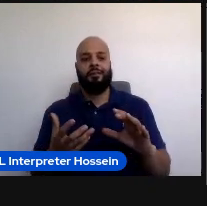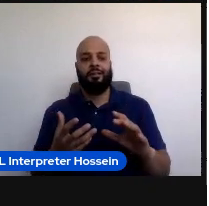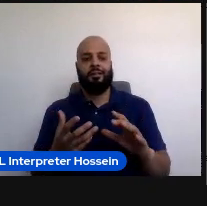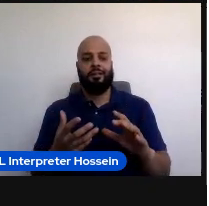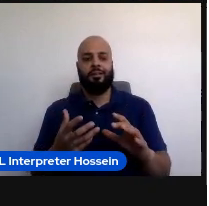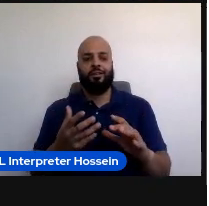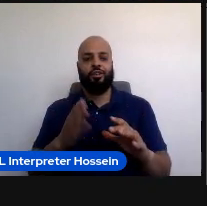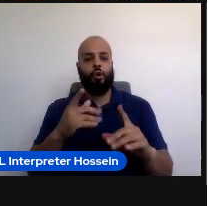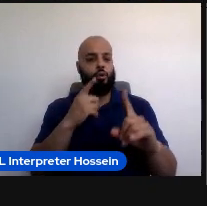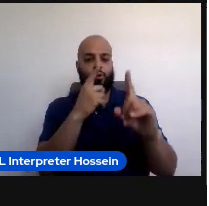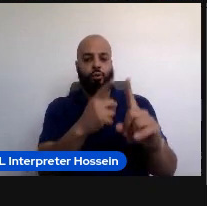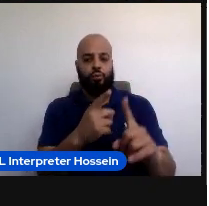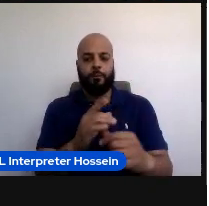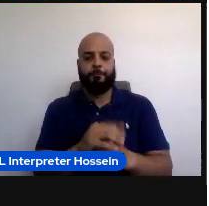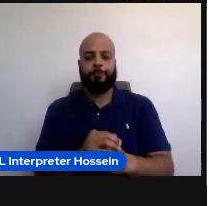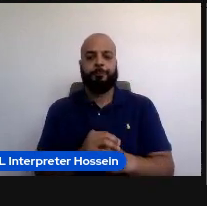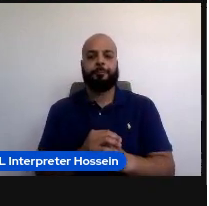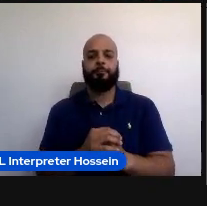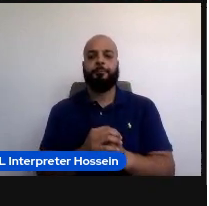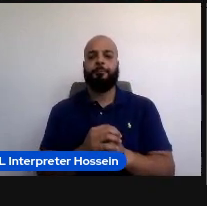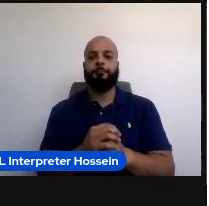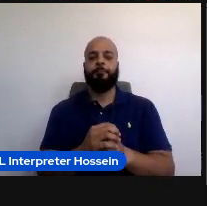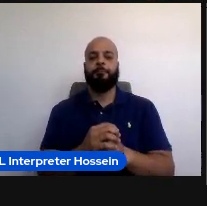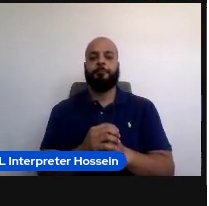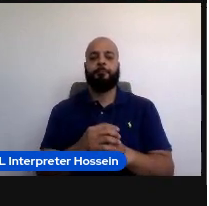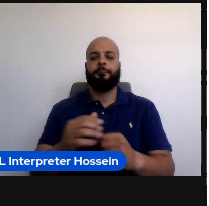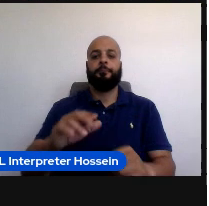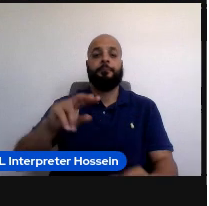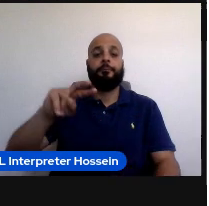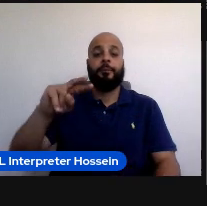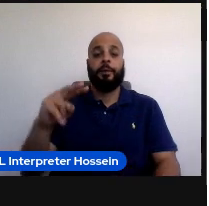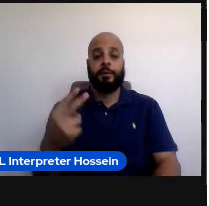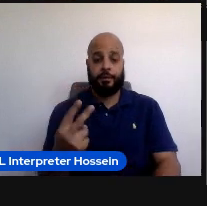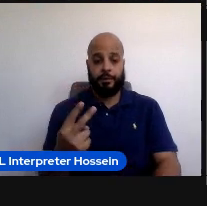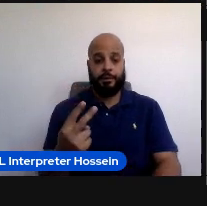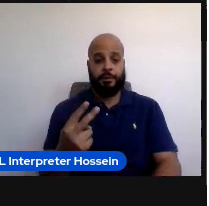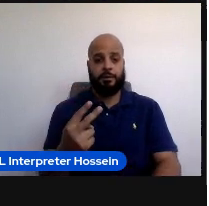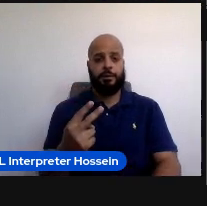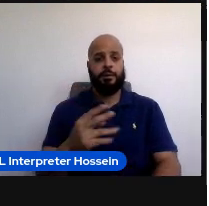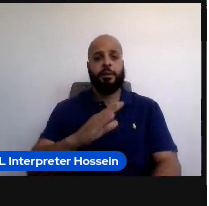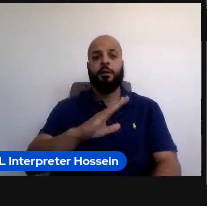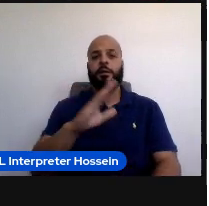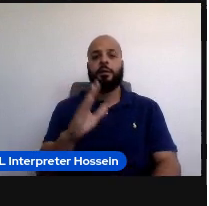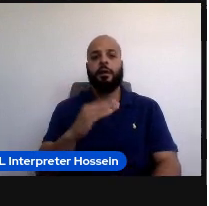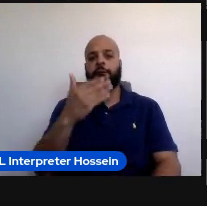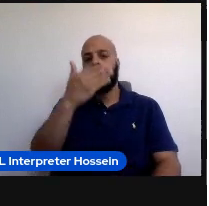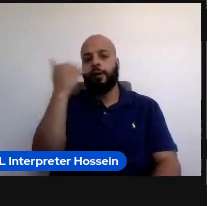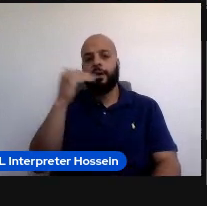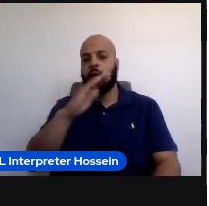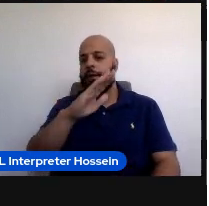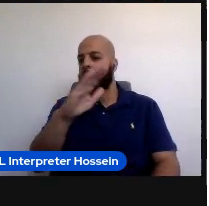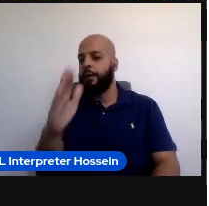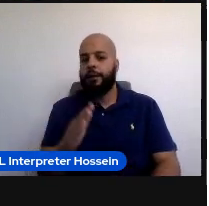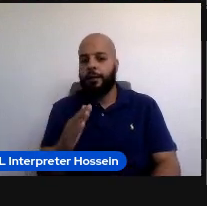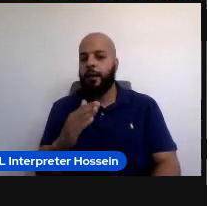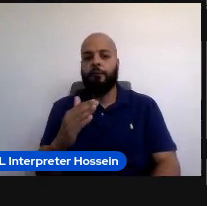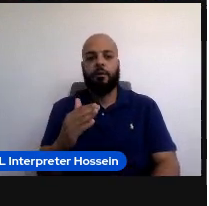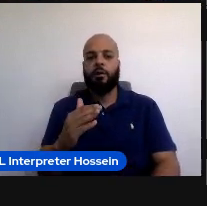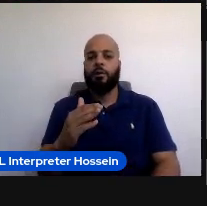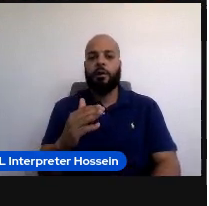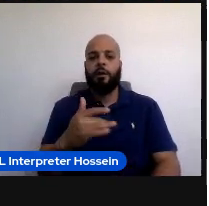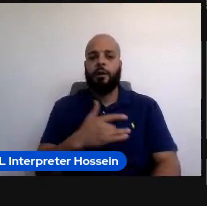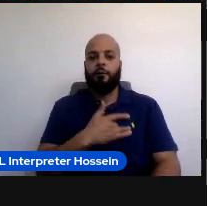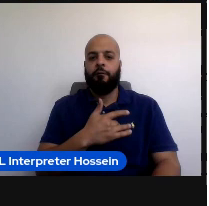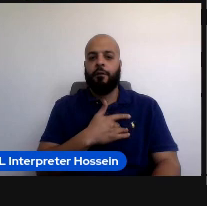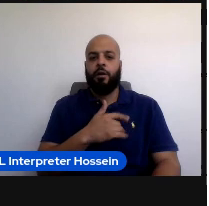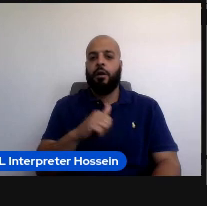your destination, off your journey or path. The second lesson is to never forget, never underestimate the power of those people that are with